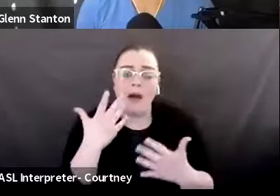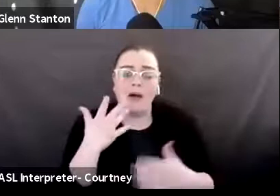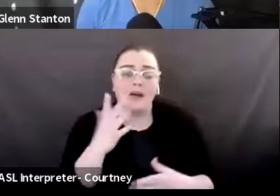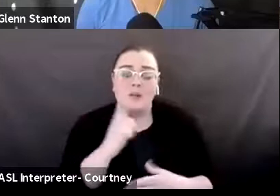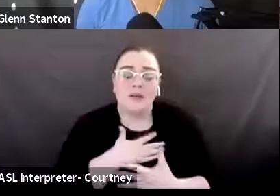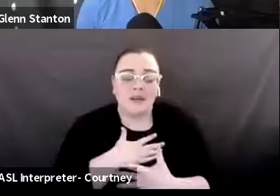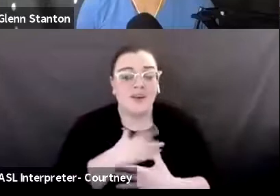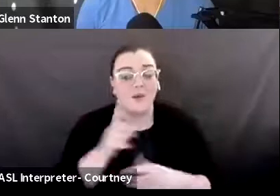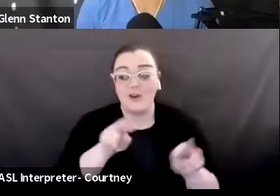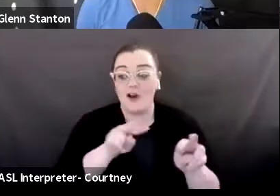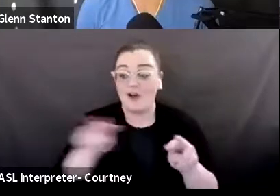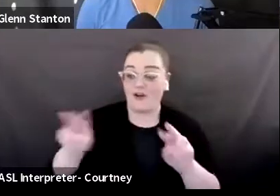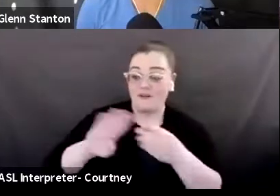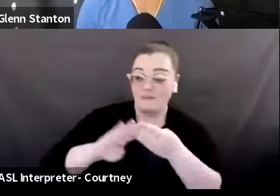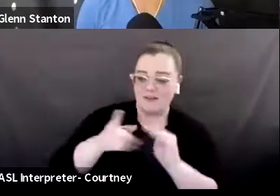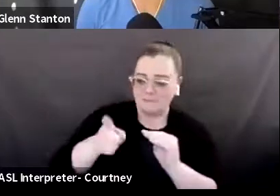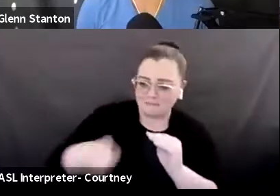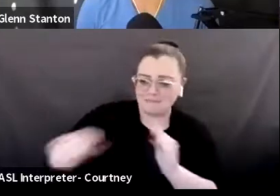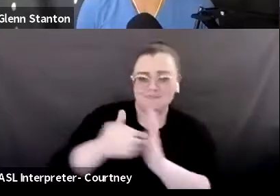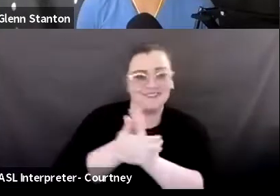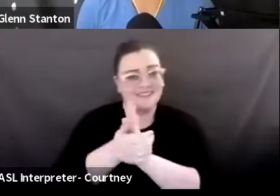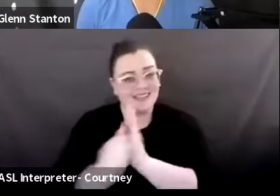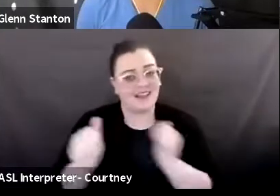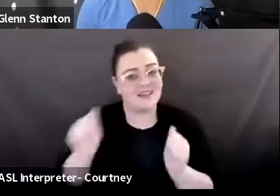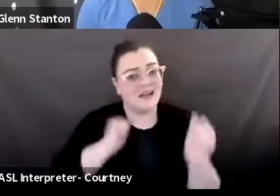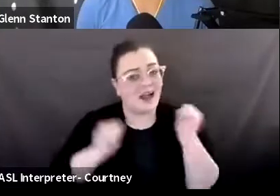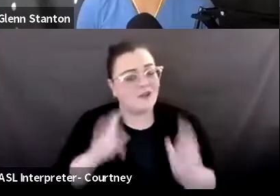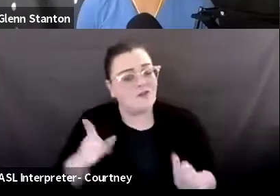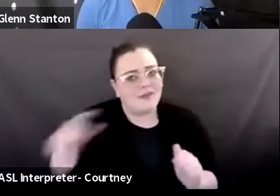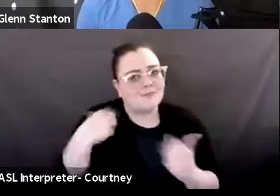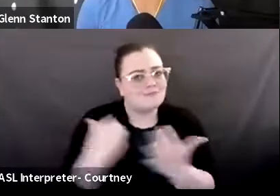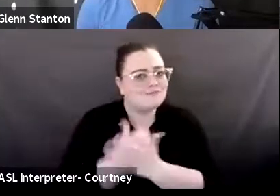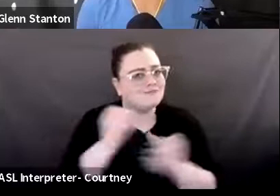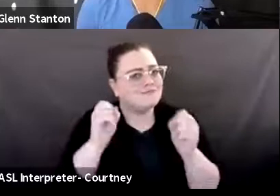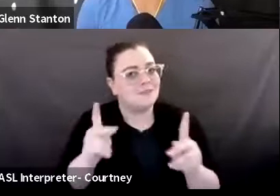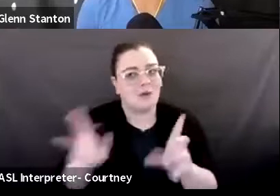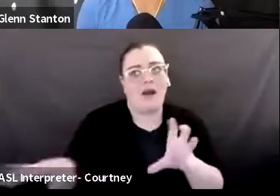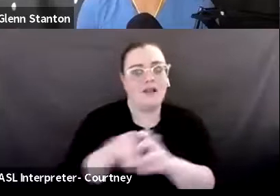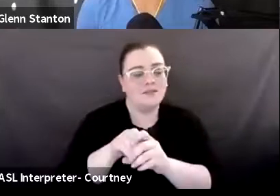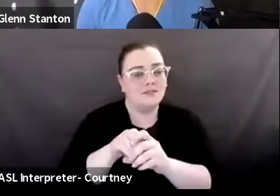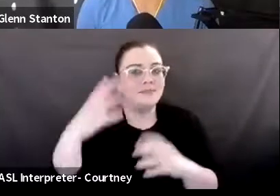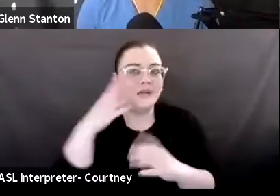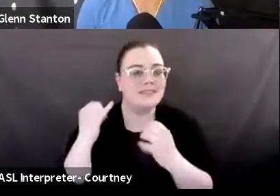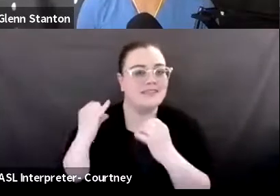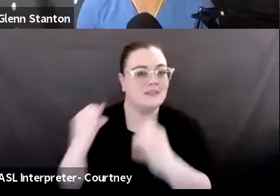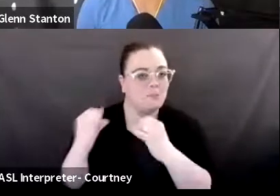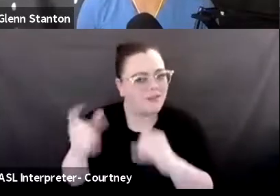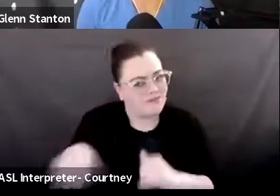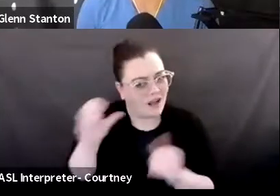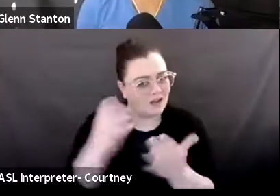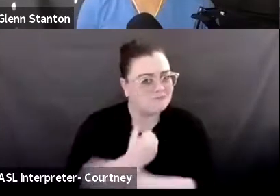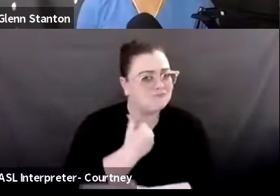you're like, these are all talented actors and they should have the experience that I've gotten to taste. You know, they should have